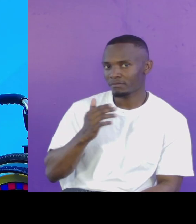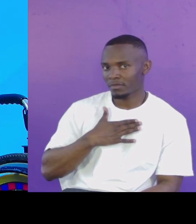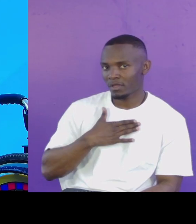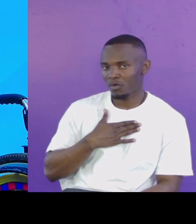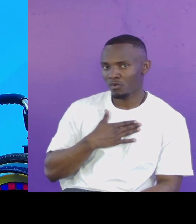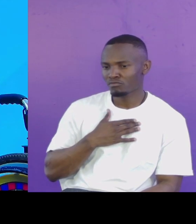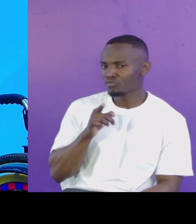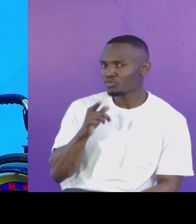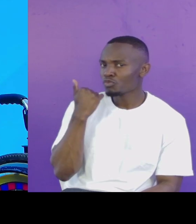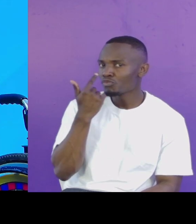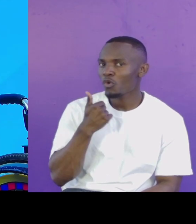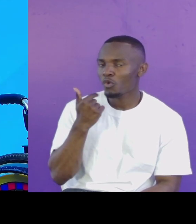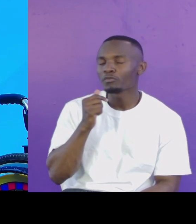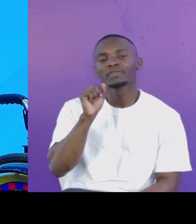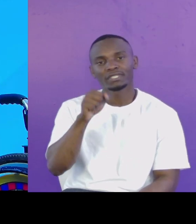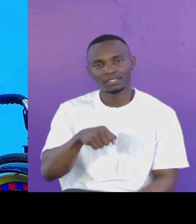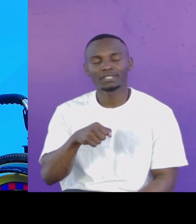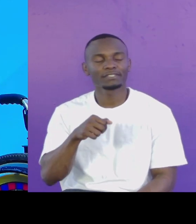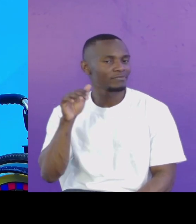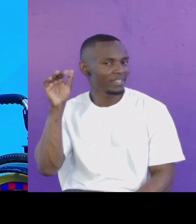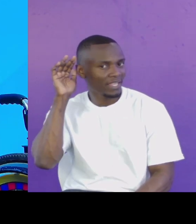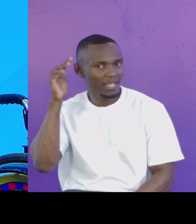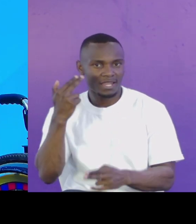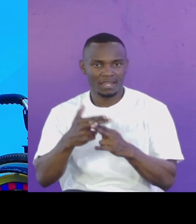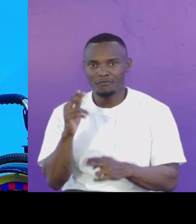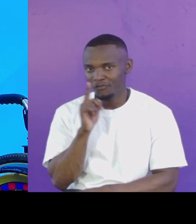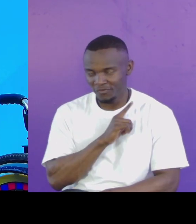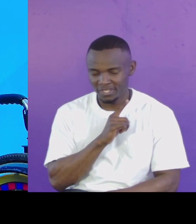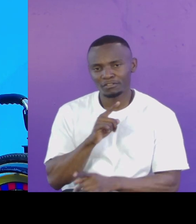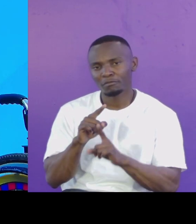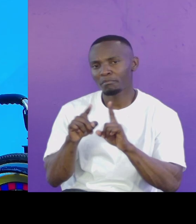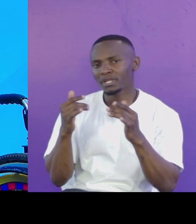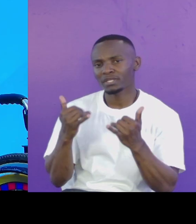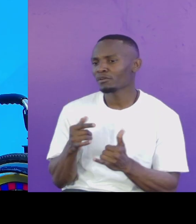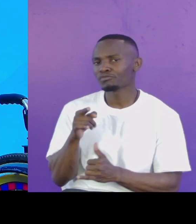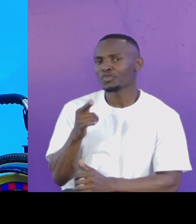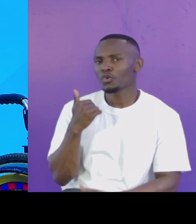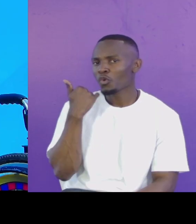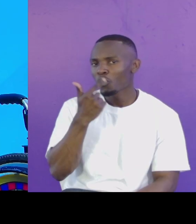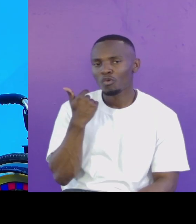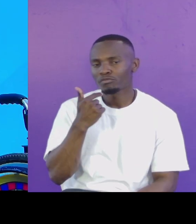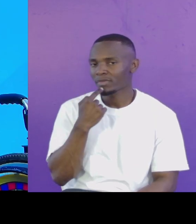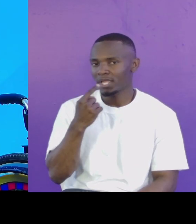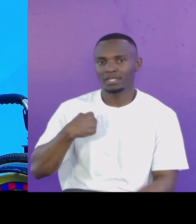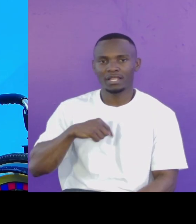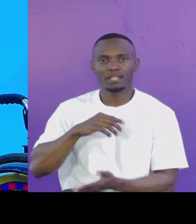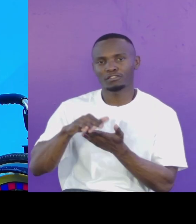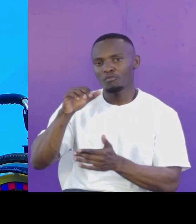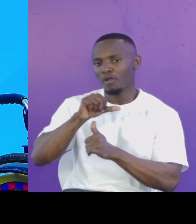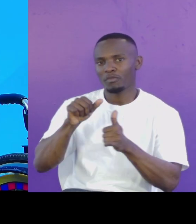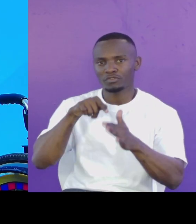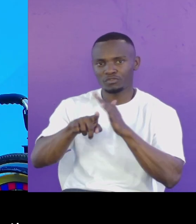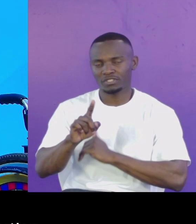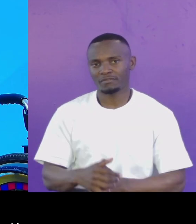who is she? Of course, we've heard your name, but you can tell us more about